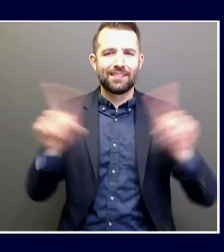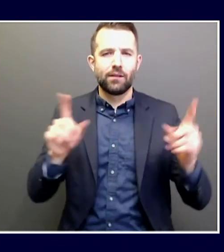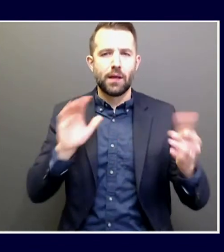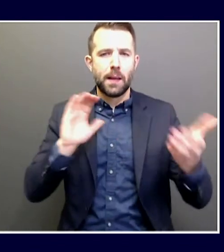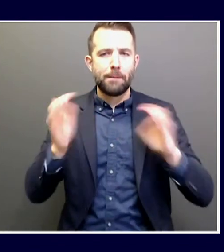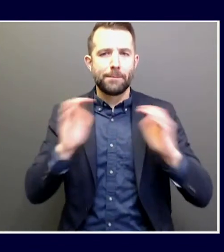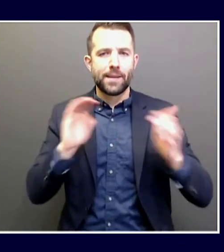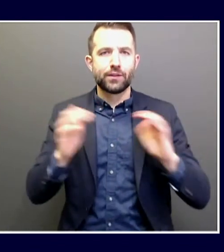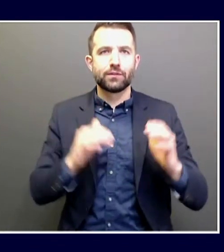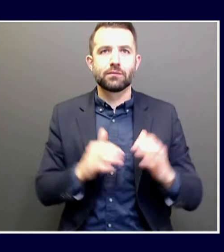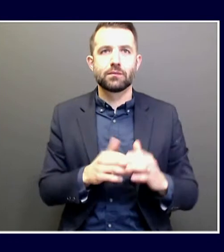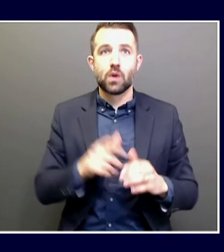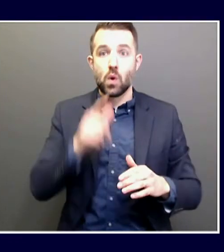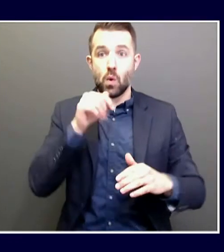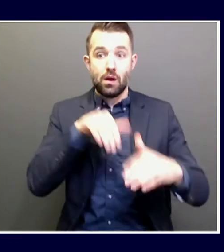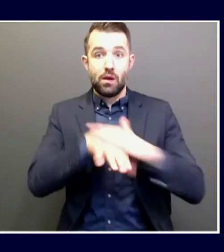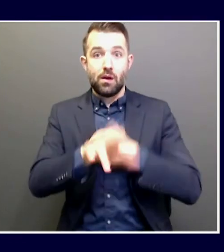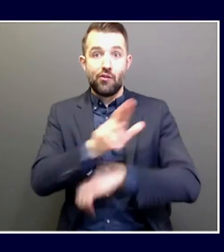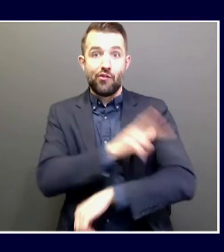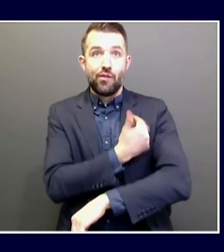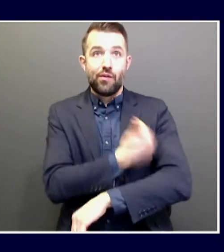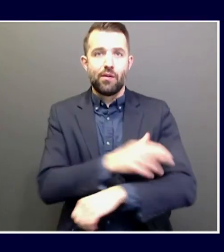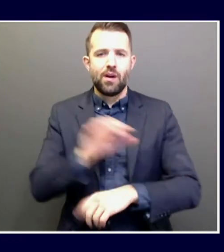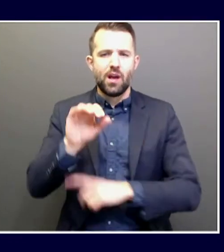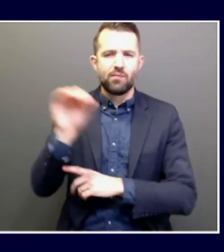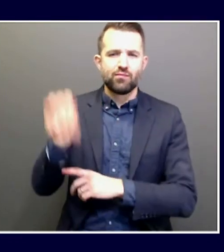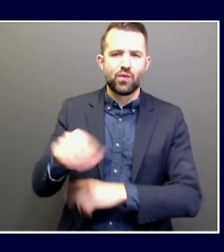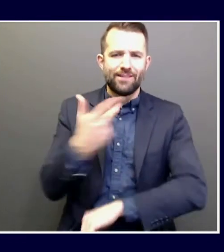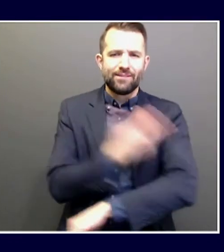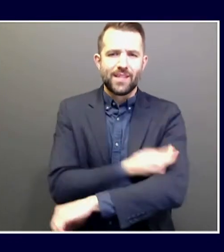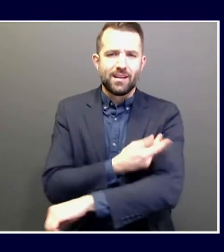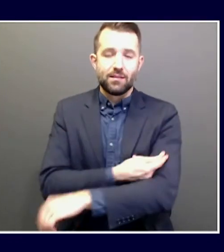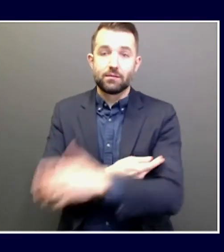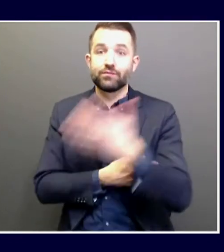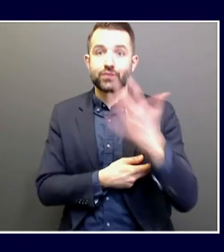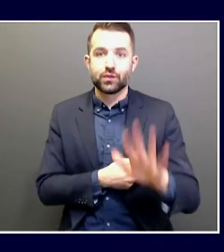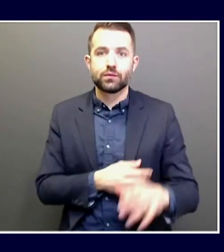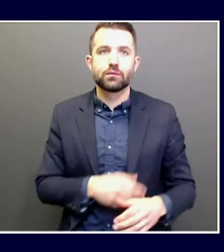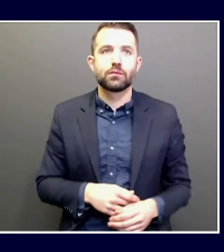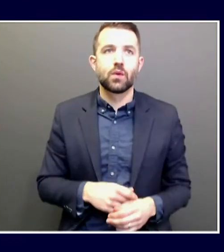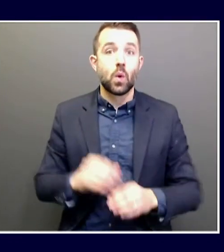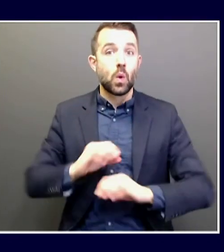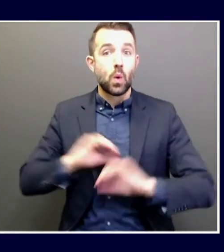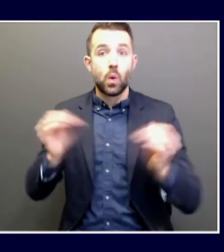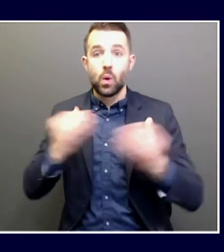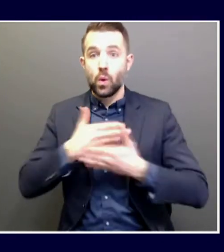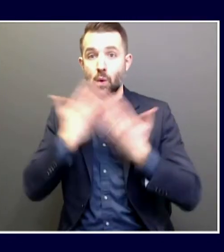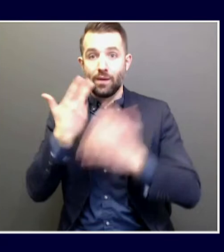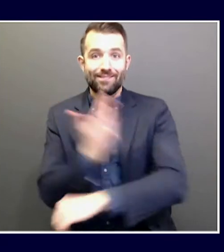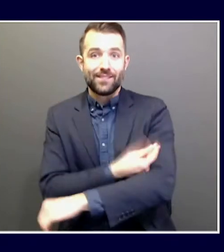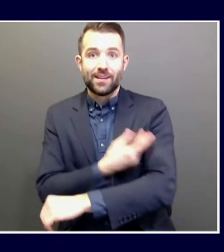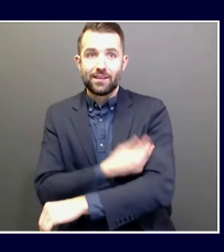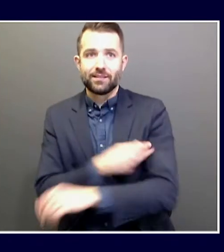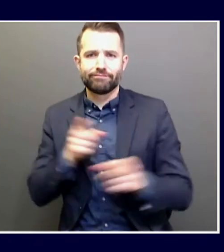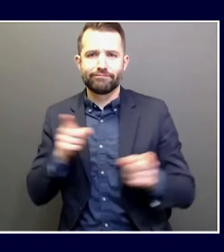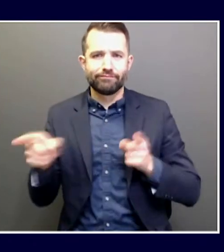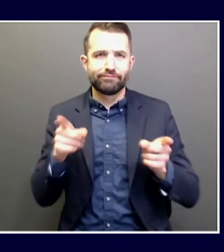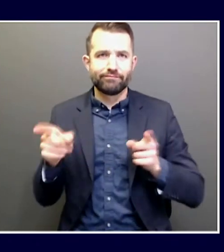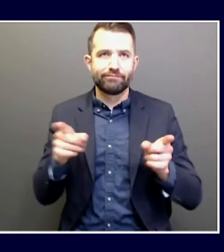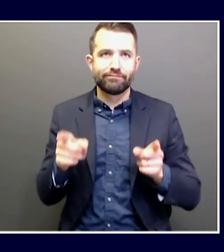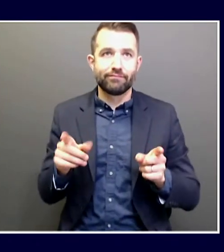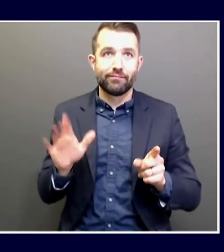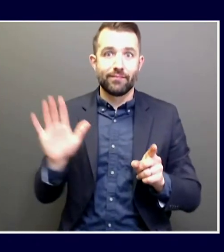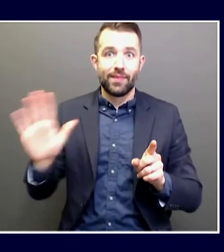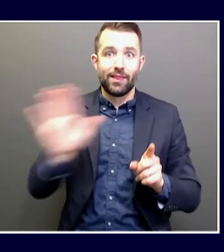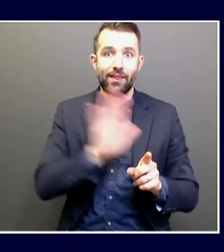Are we now seeing a difference in how people are faring, or the number of people coming in who are vaccinated and boosted versus